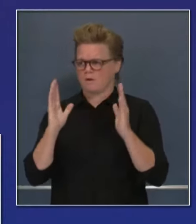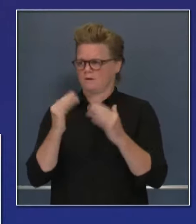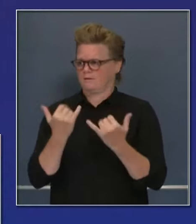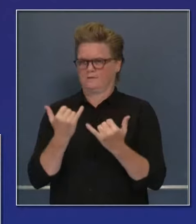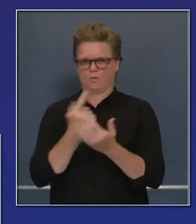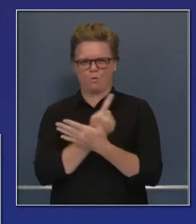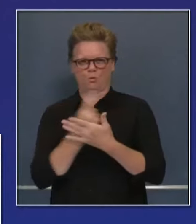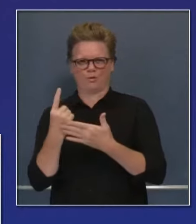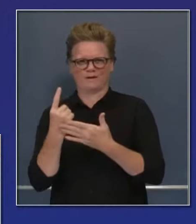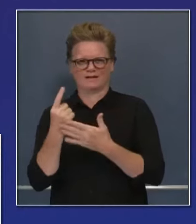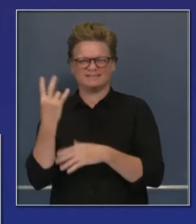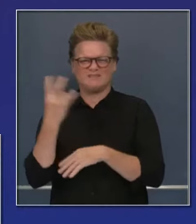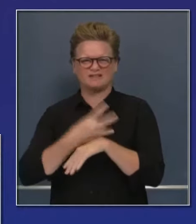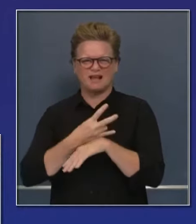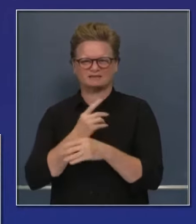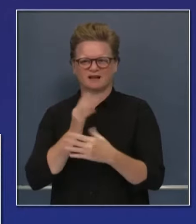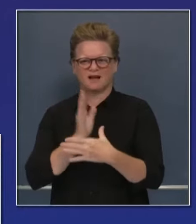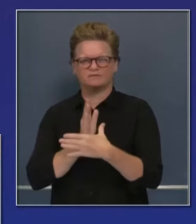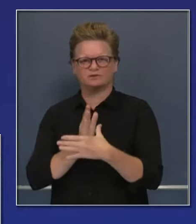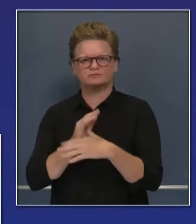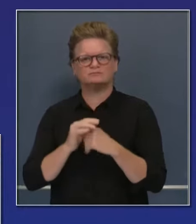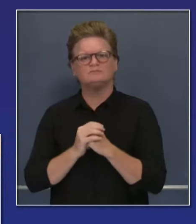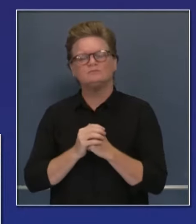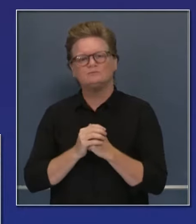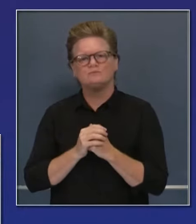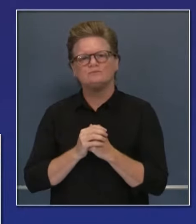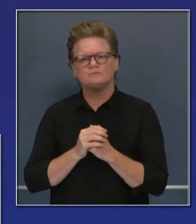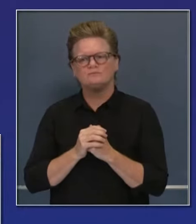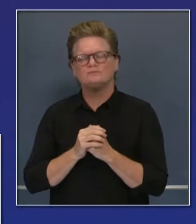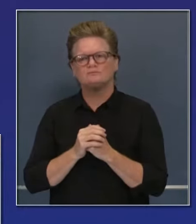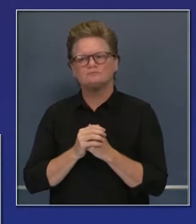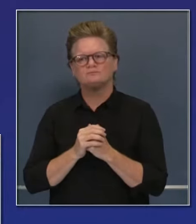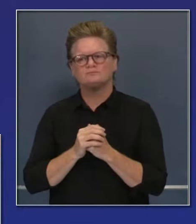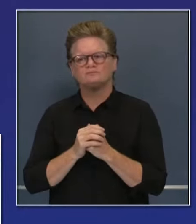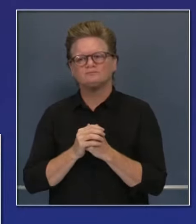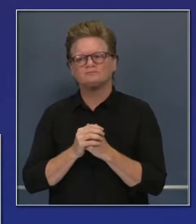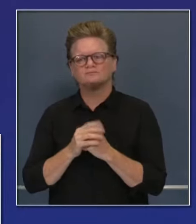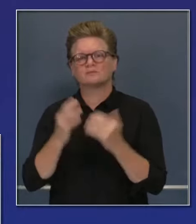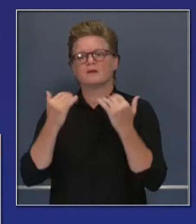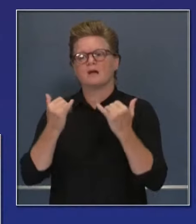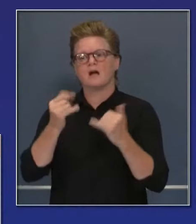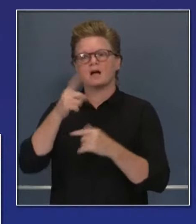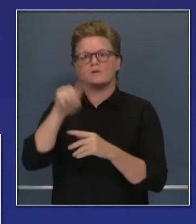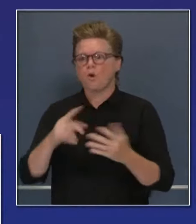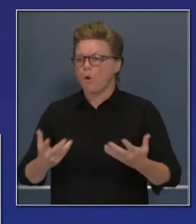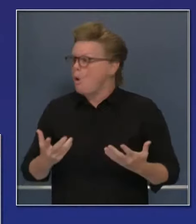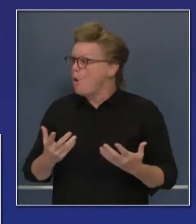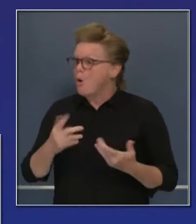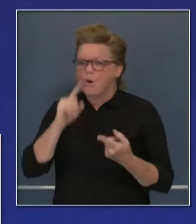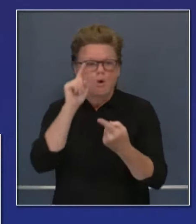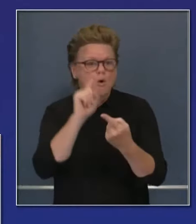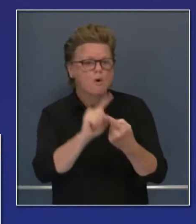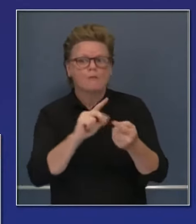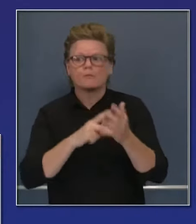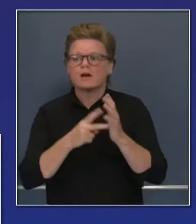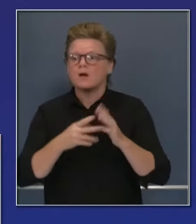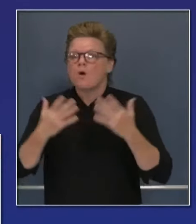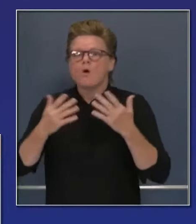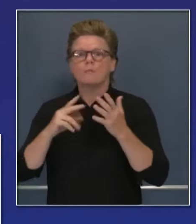question, understandably, what about more modifications on reopening the economy? As